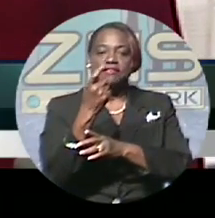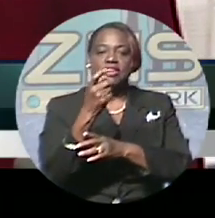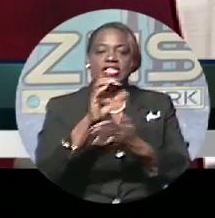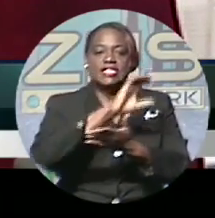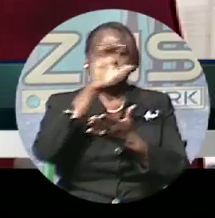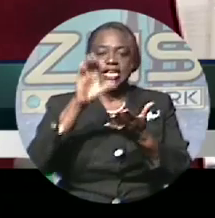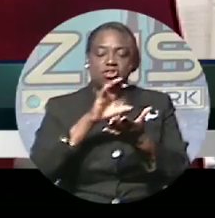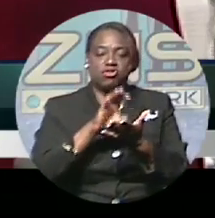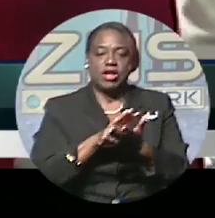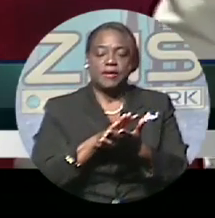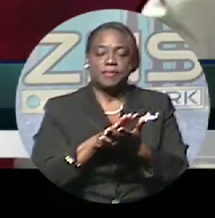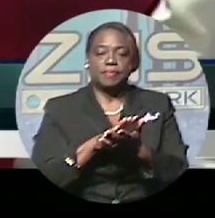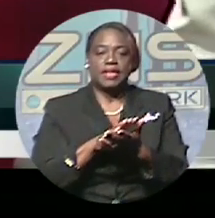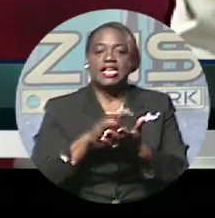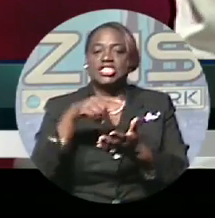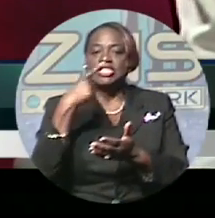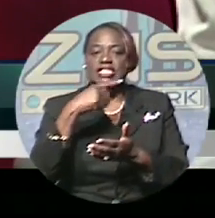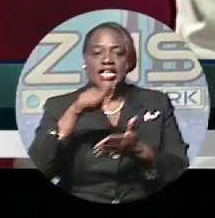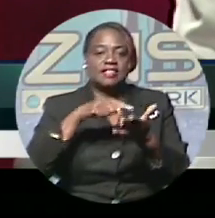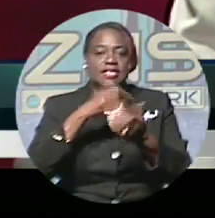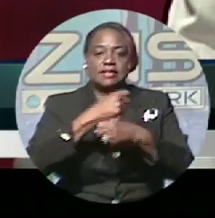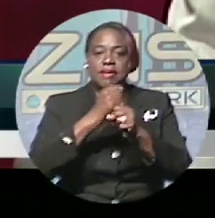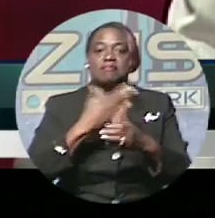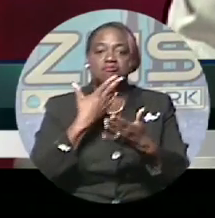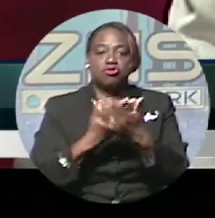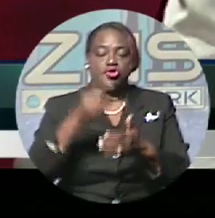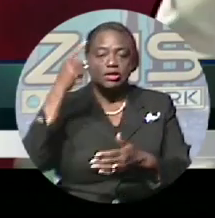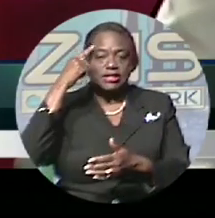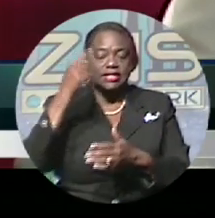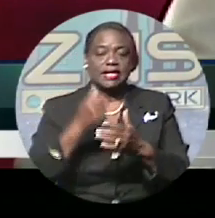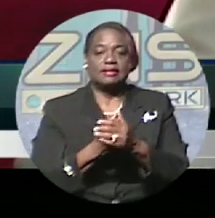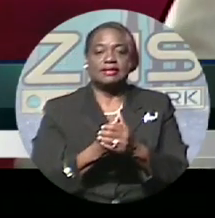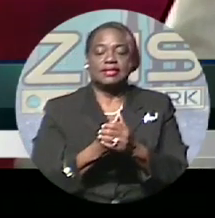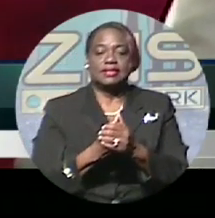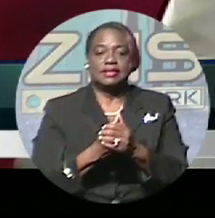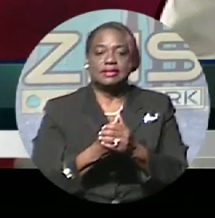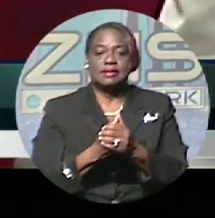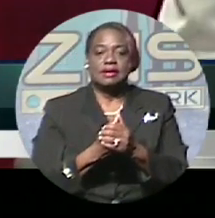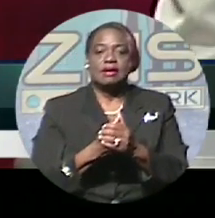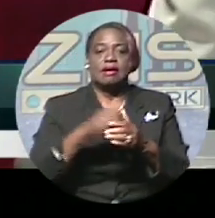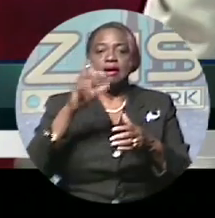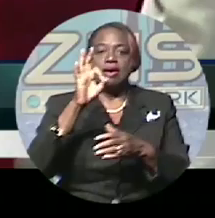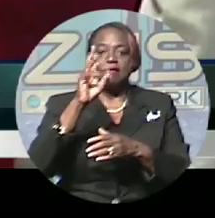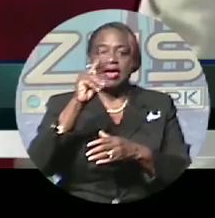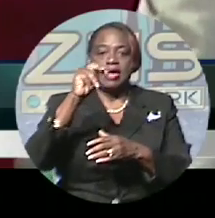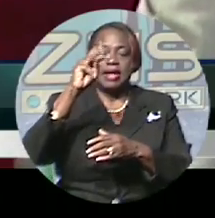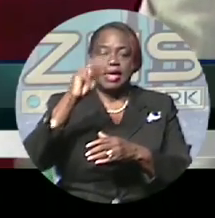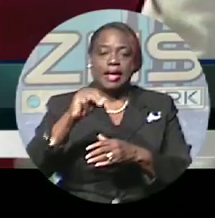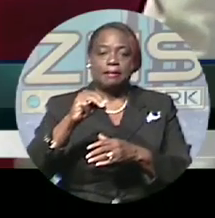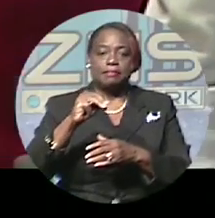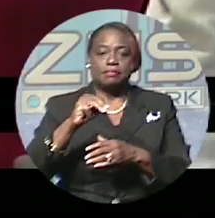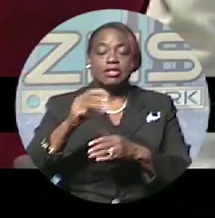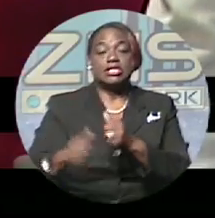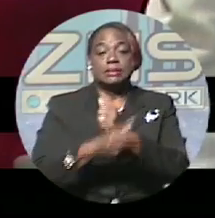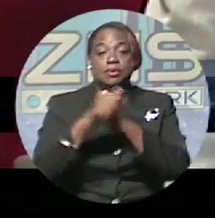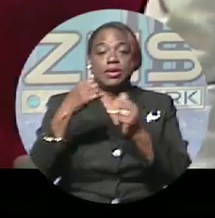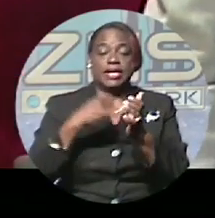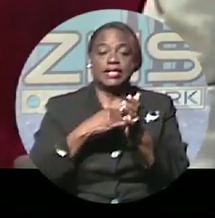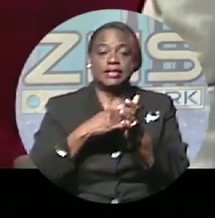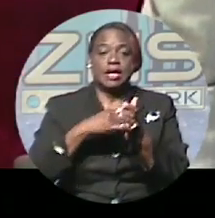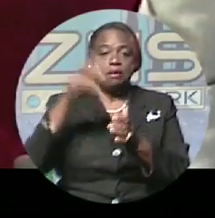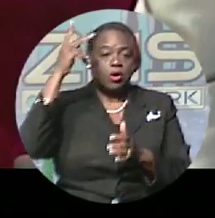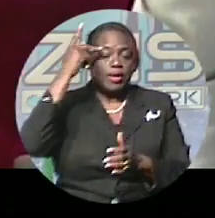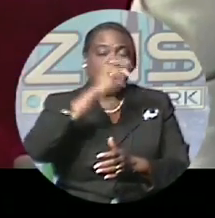says renewable energy just makes good sense. While Free National Movement senators support the legislation, Senator Kwesi Thompson is of the view